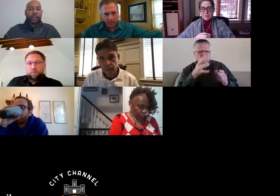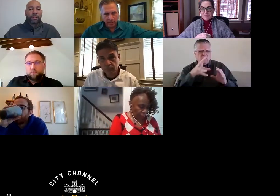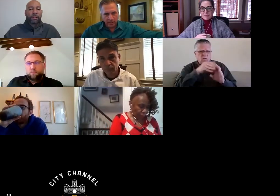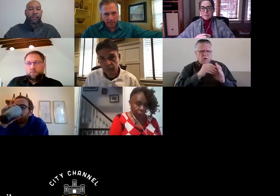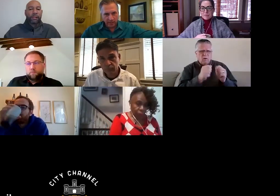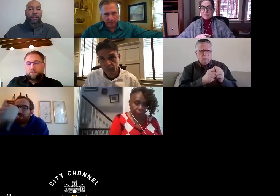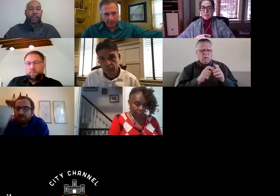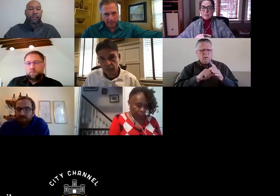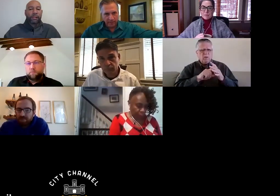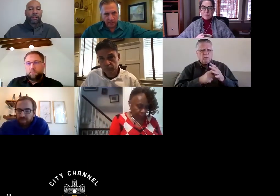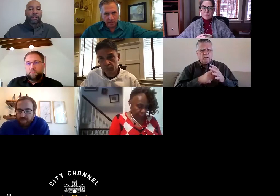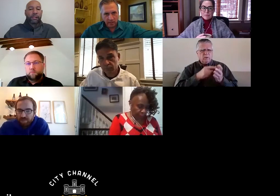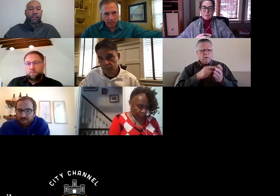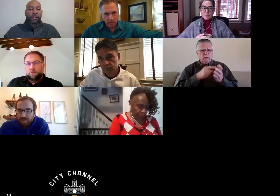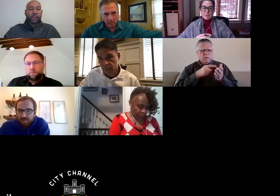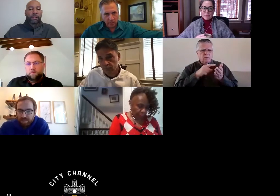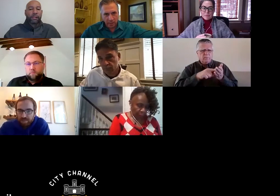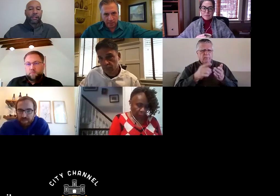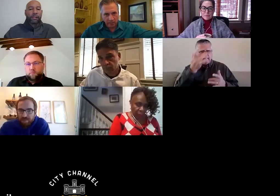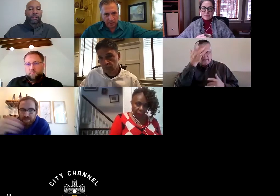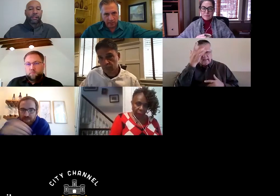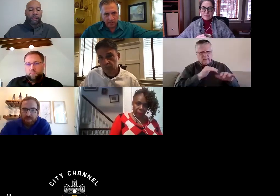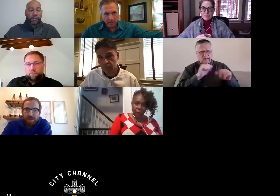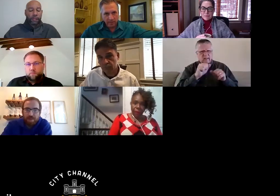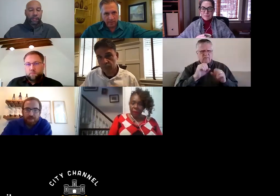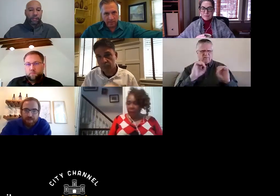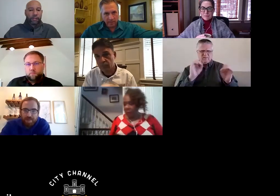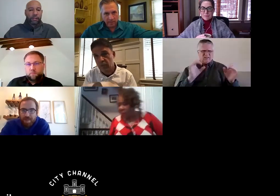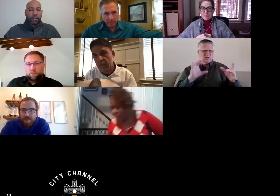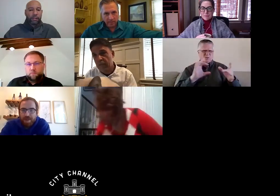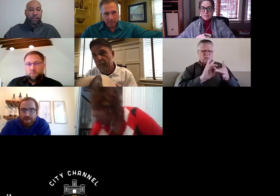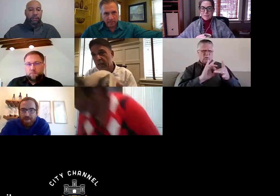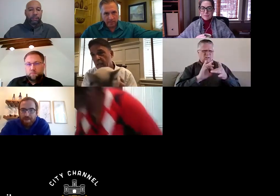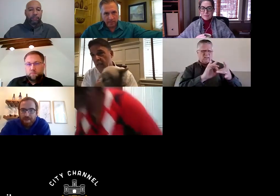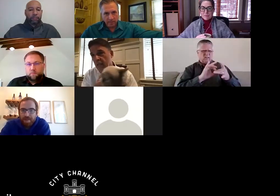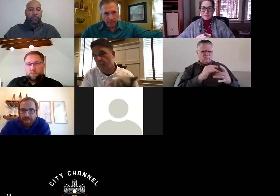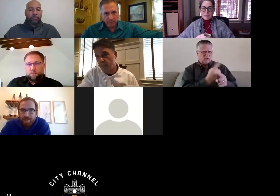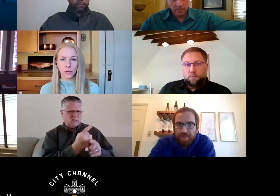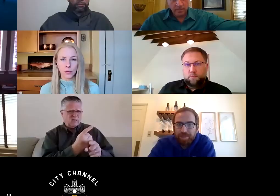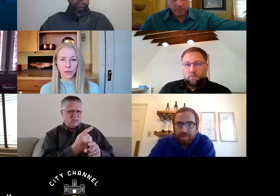original paid sick leave? No correlation, right?